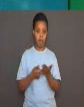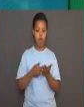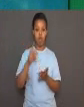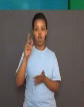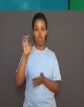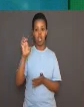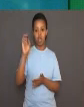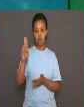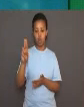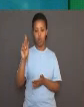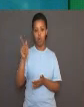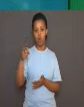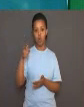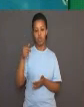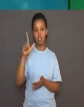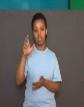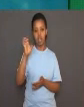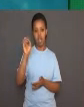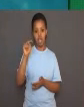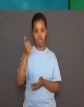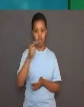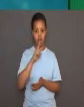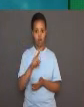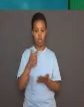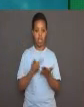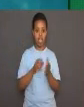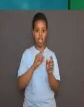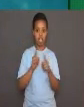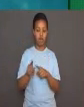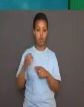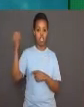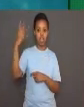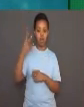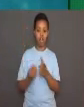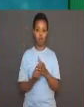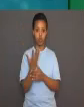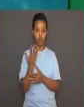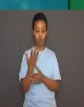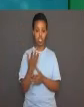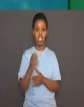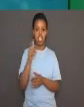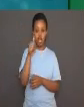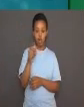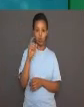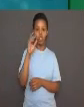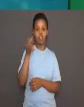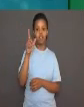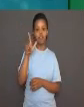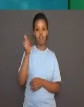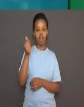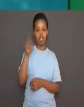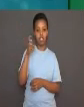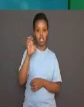light, Euglena move towards the light source using its flagellum.